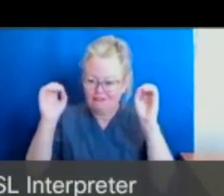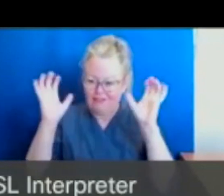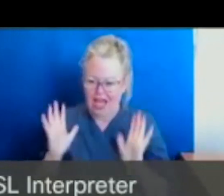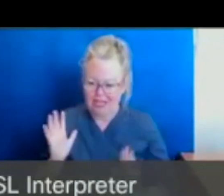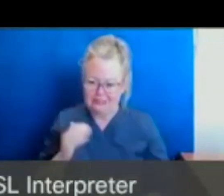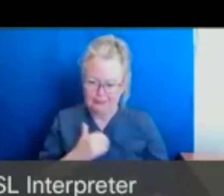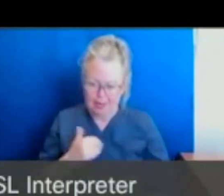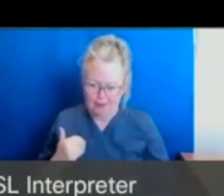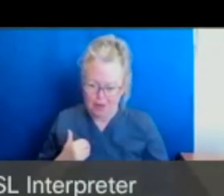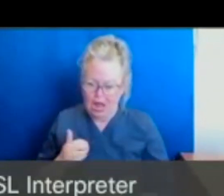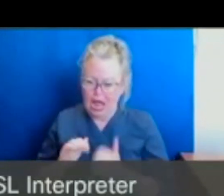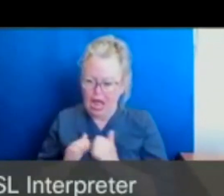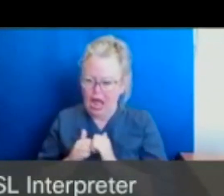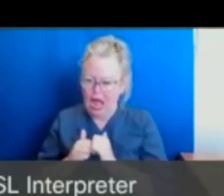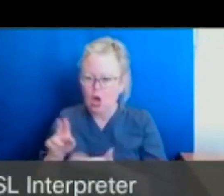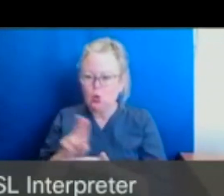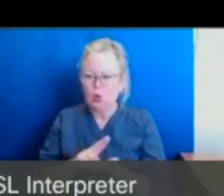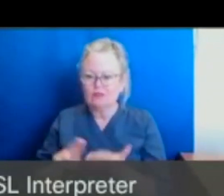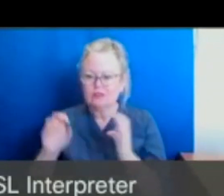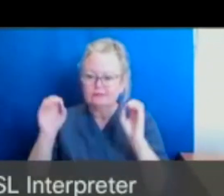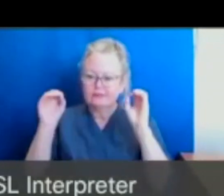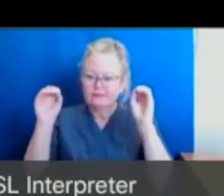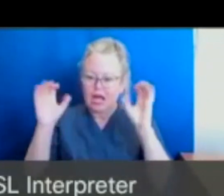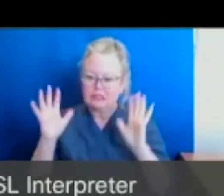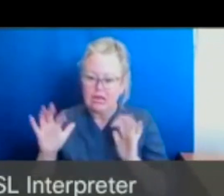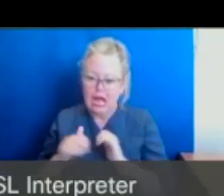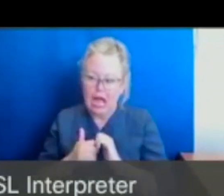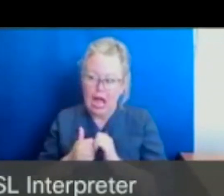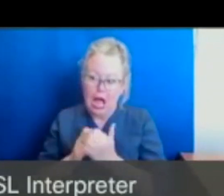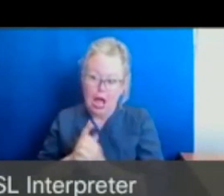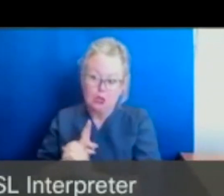might collaborate with an SCA?